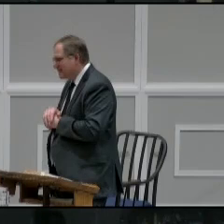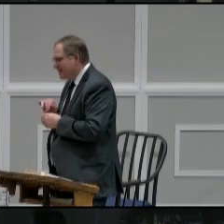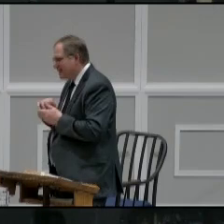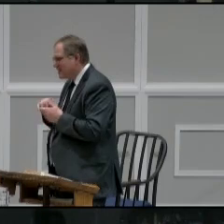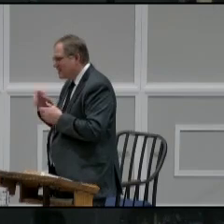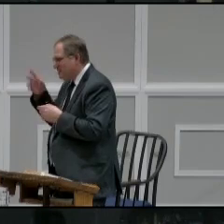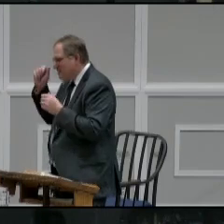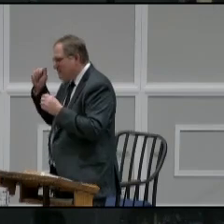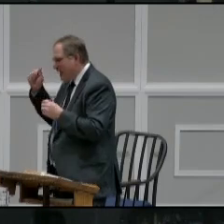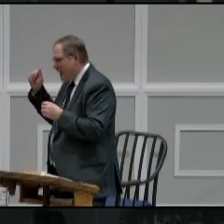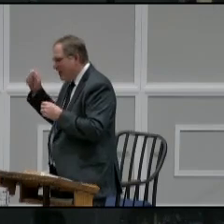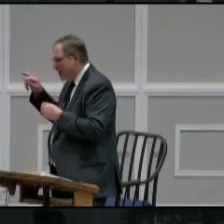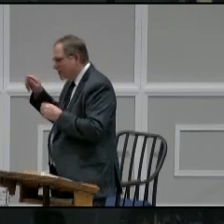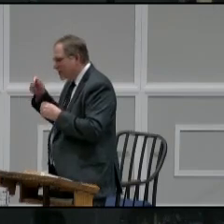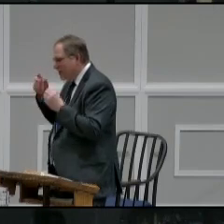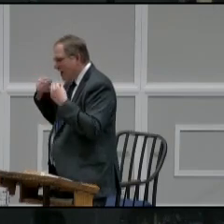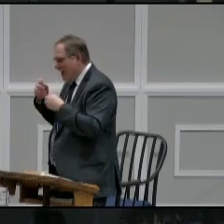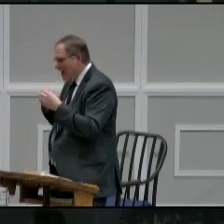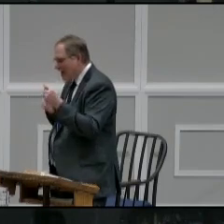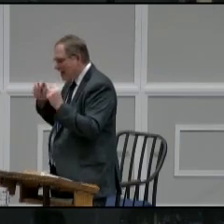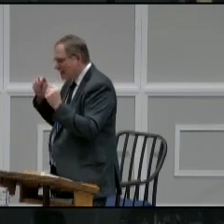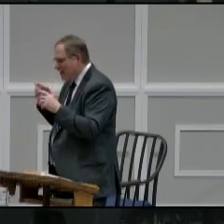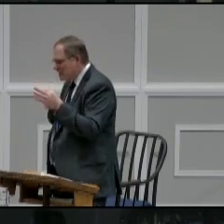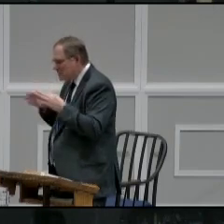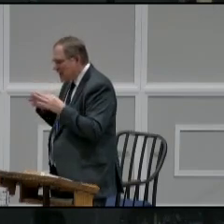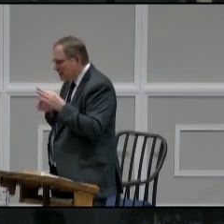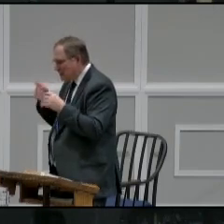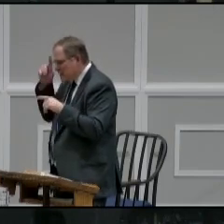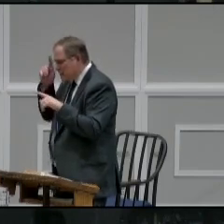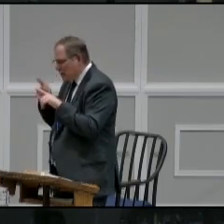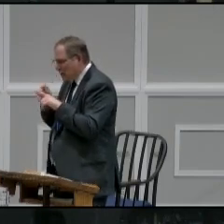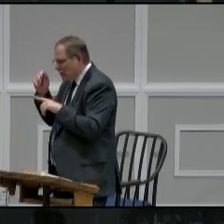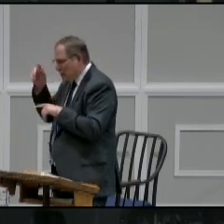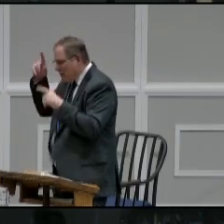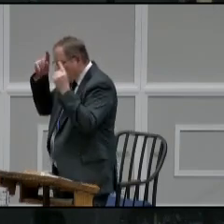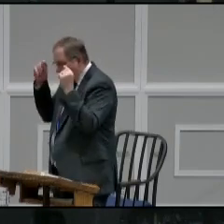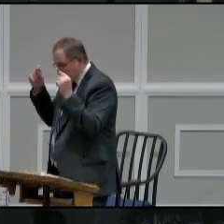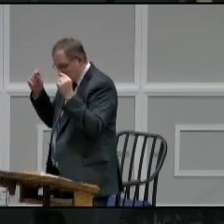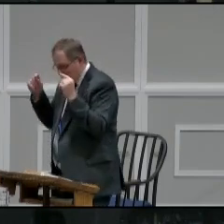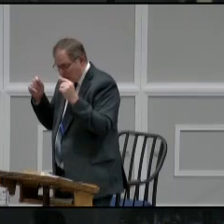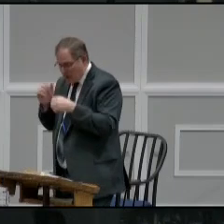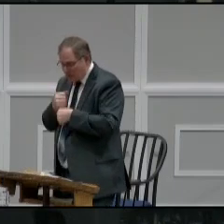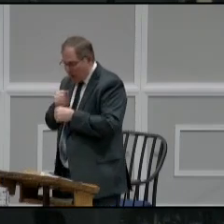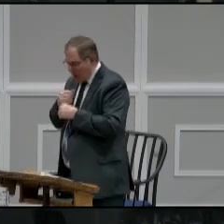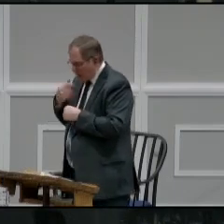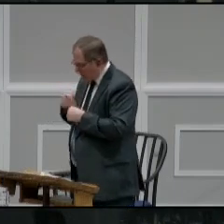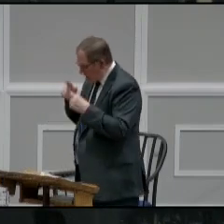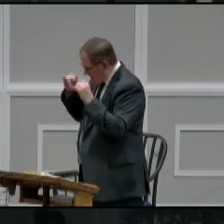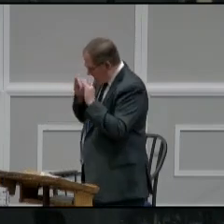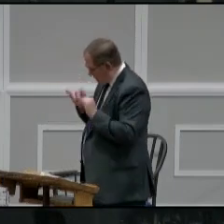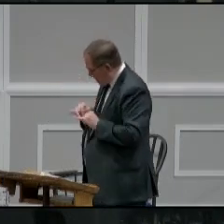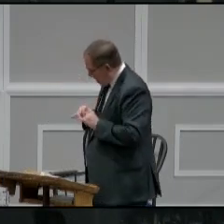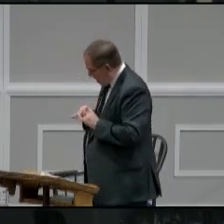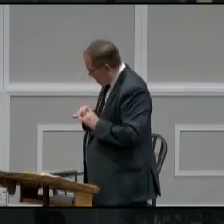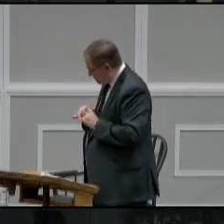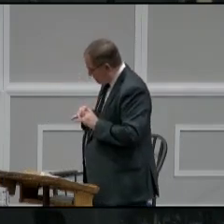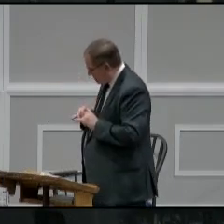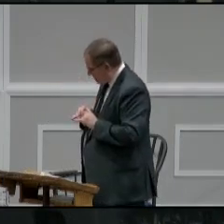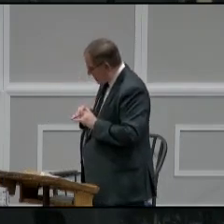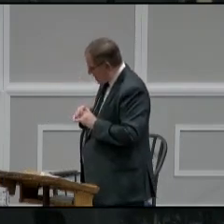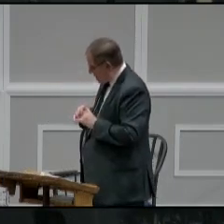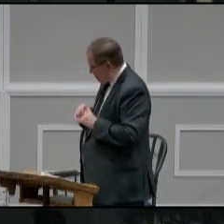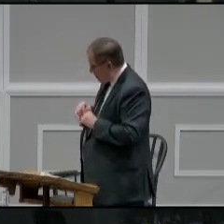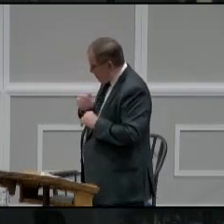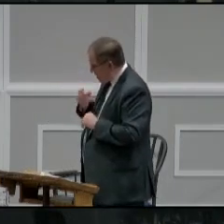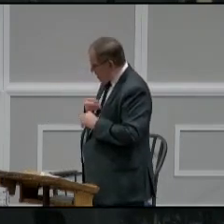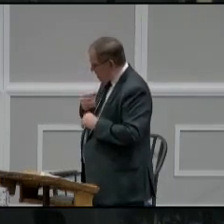And then look at this one. Verse 23, for they said unto me, make us gods, and which will go before us. As for this Moses, the man which brought us up out of the land of Egypt, we want not as